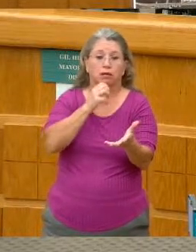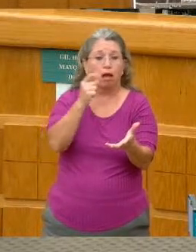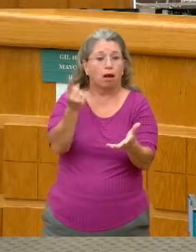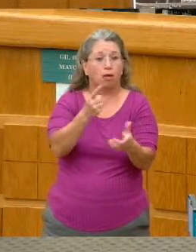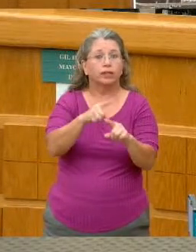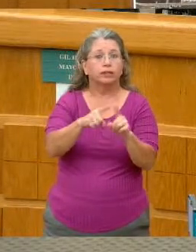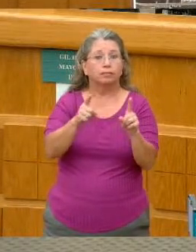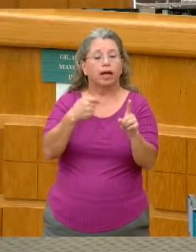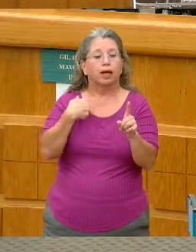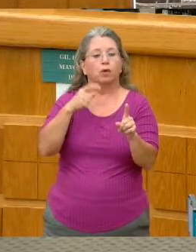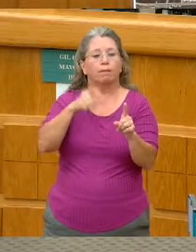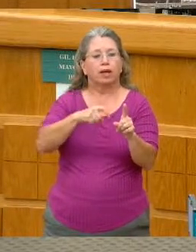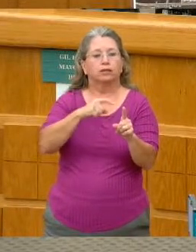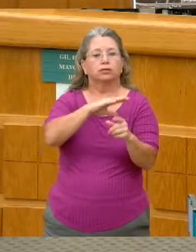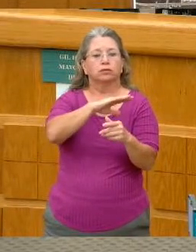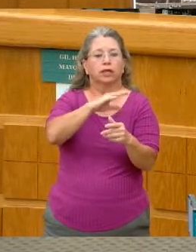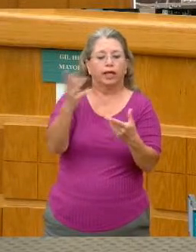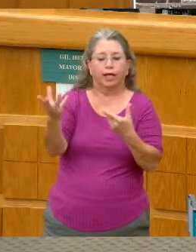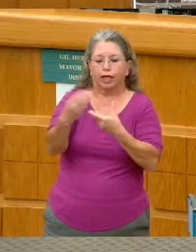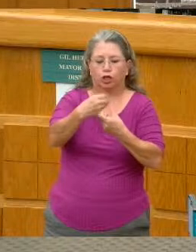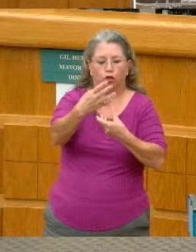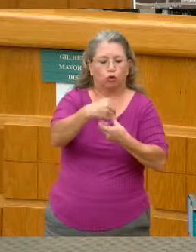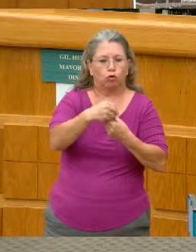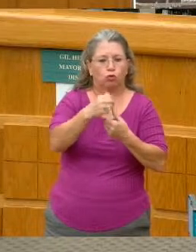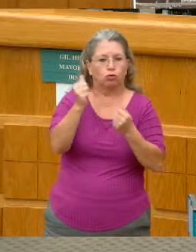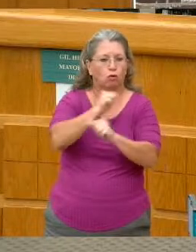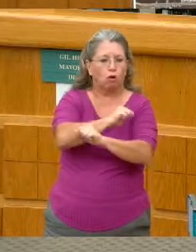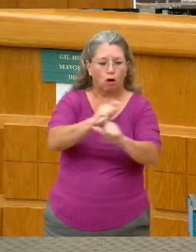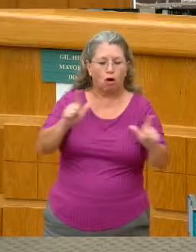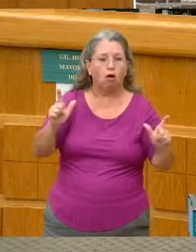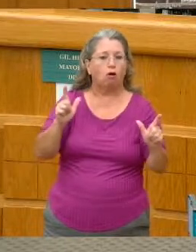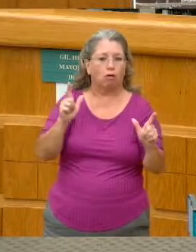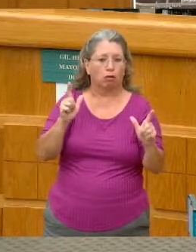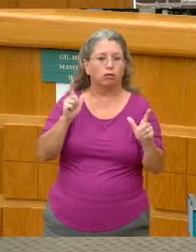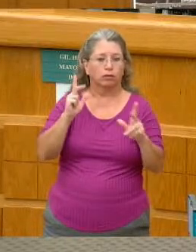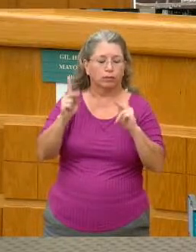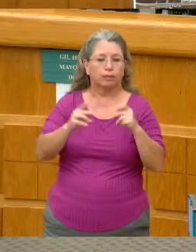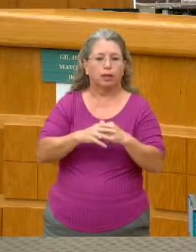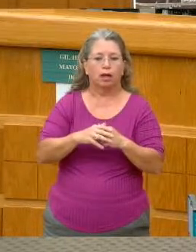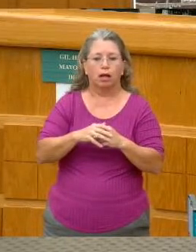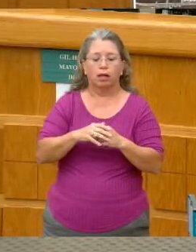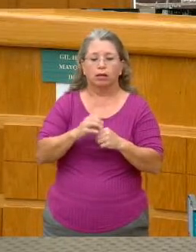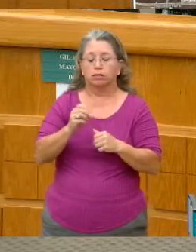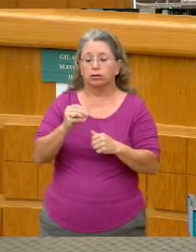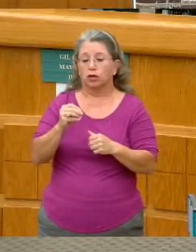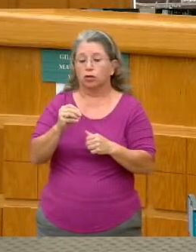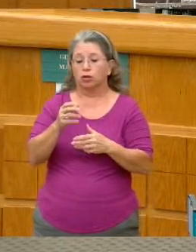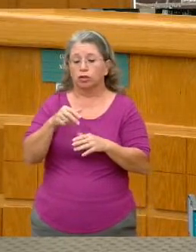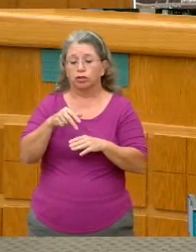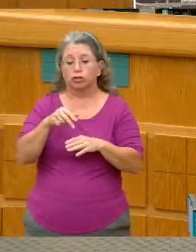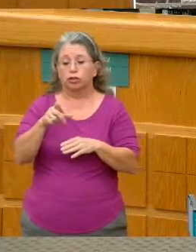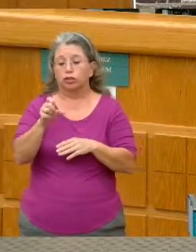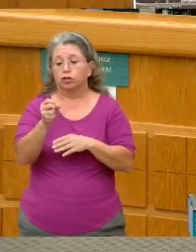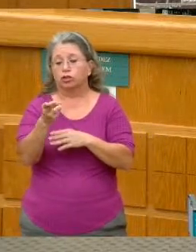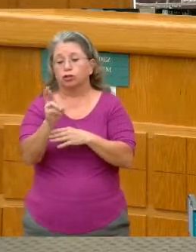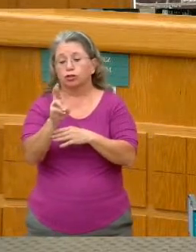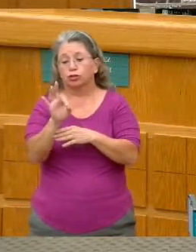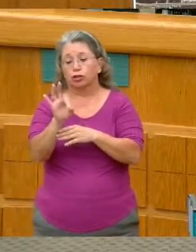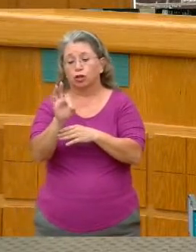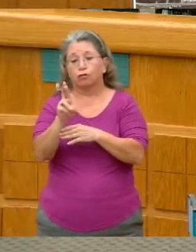table. And so I'm grateful to the Surfriders Foundation and organization that they will join